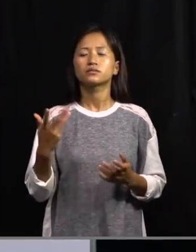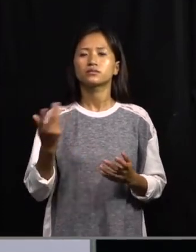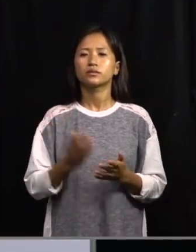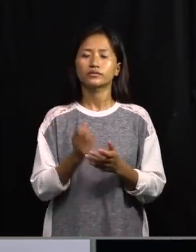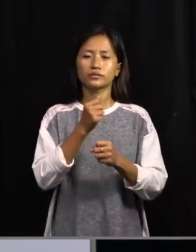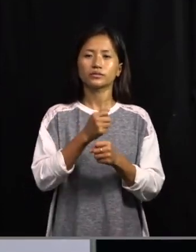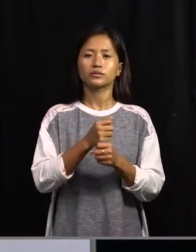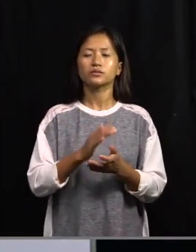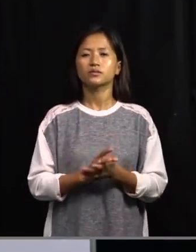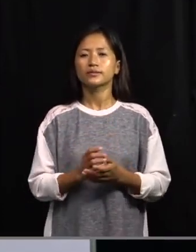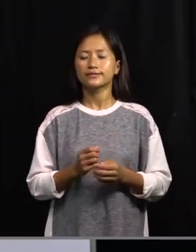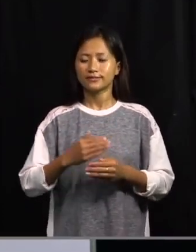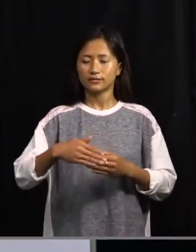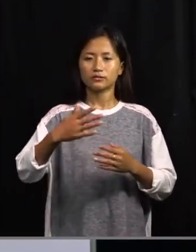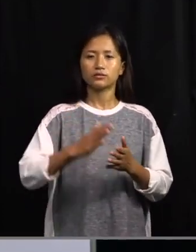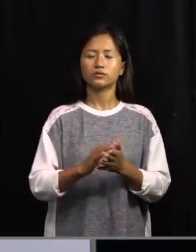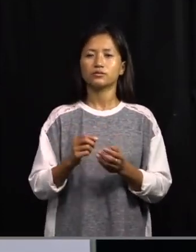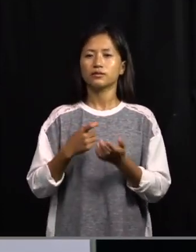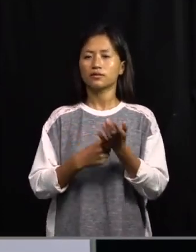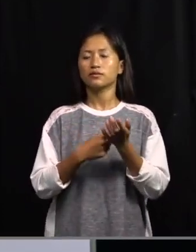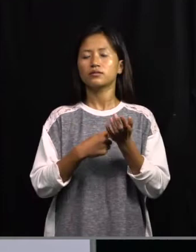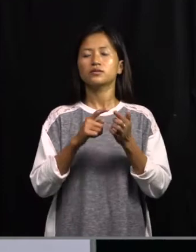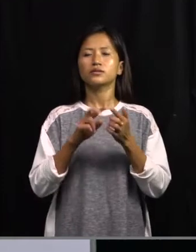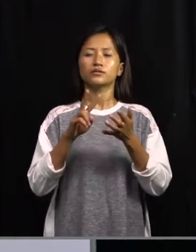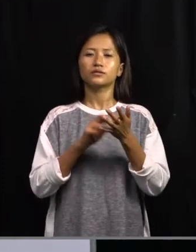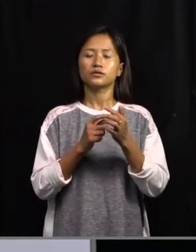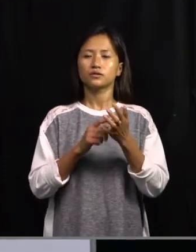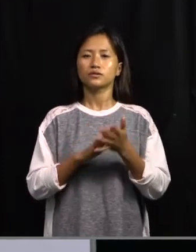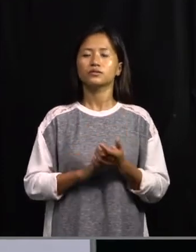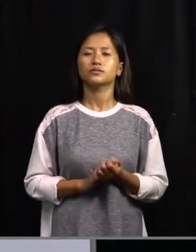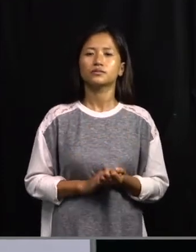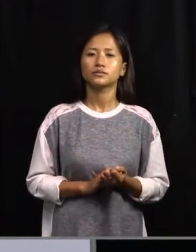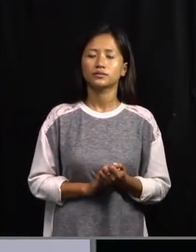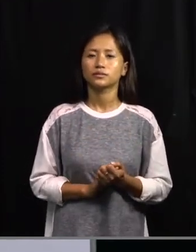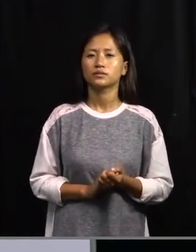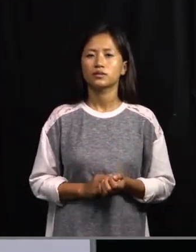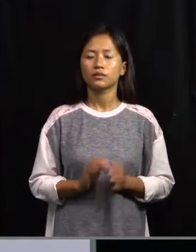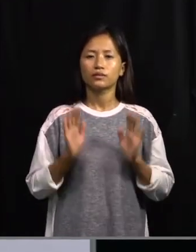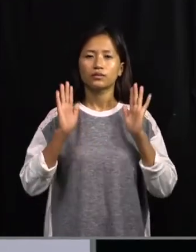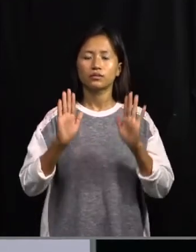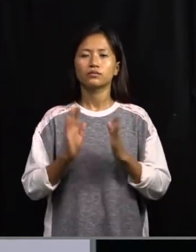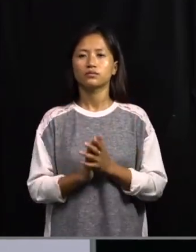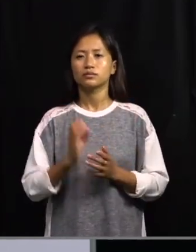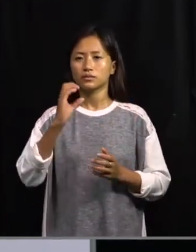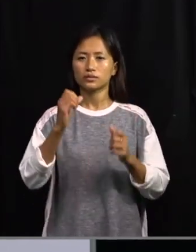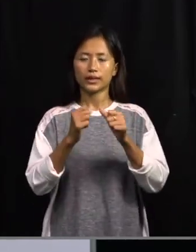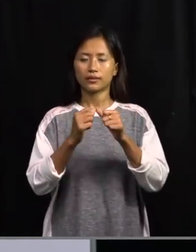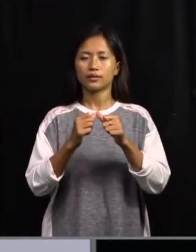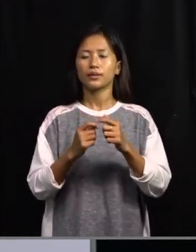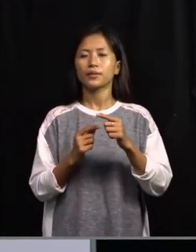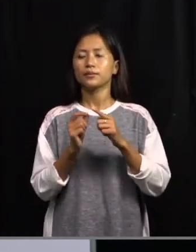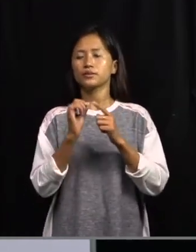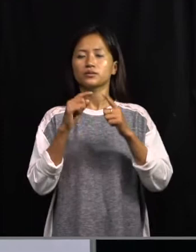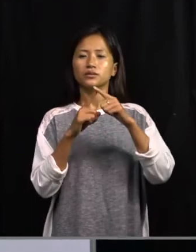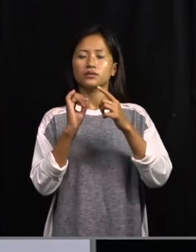government generates revenue. It will come under revenue receipts. Then we have capital receipts. What are capital